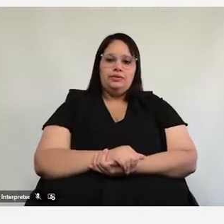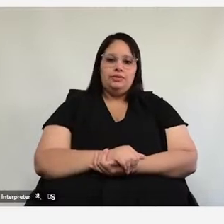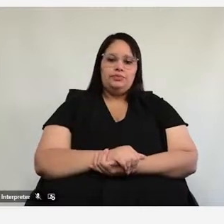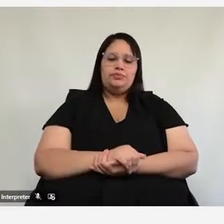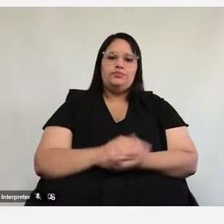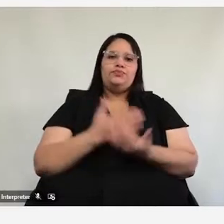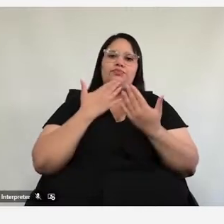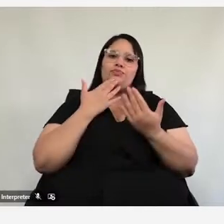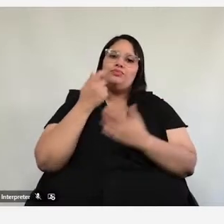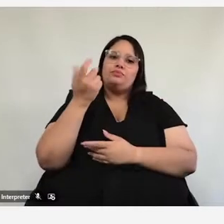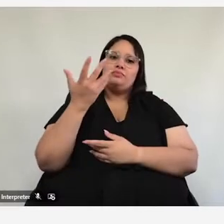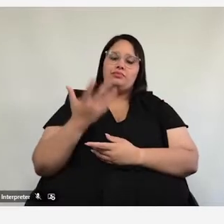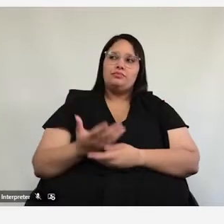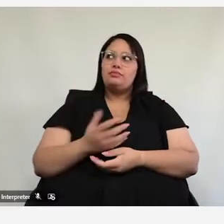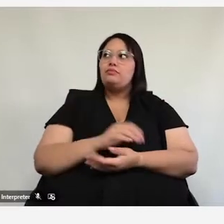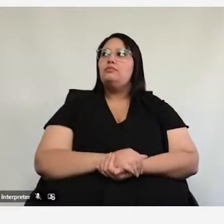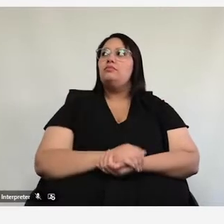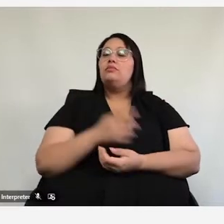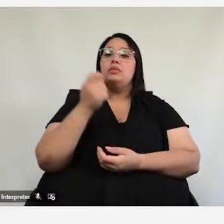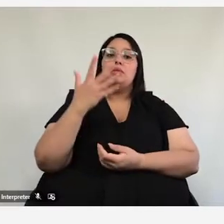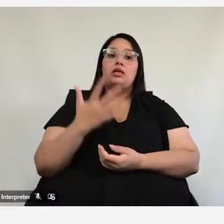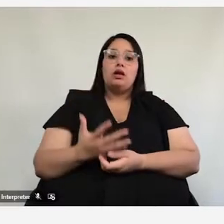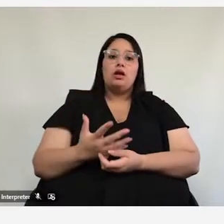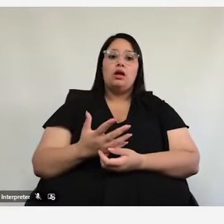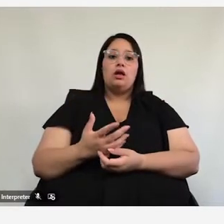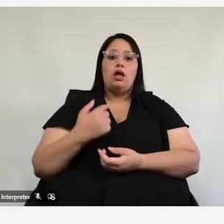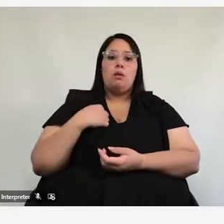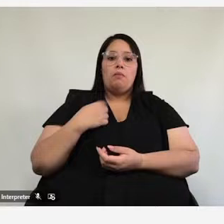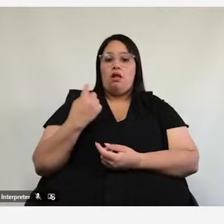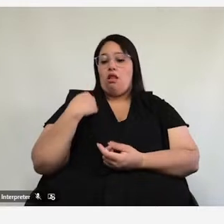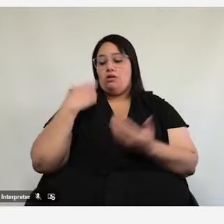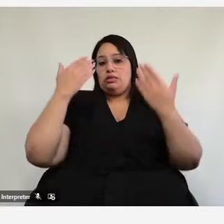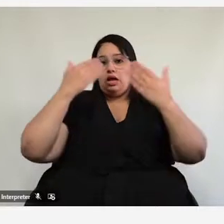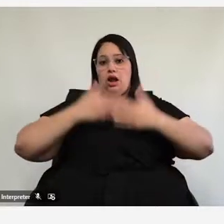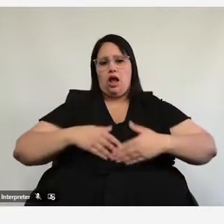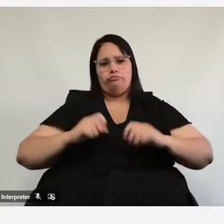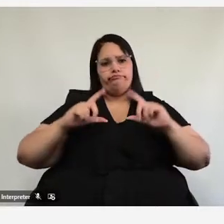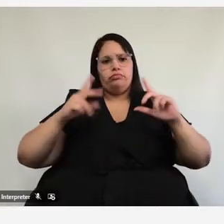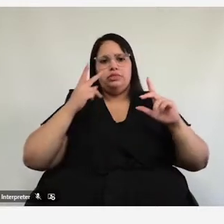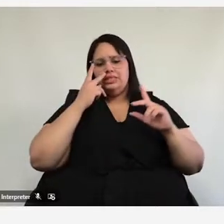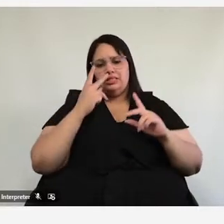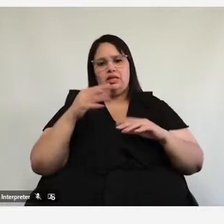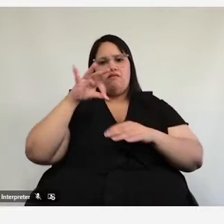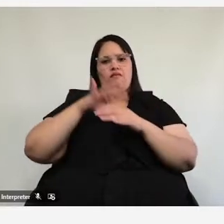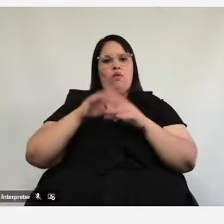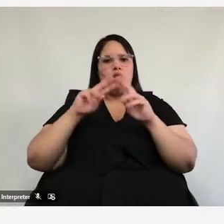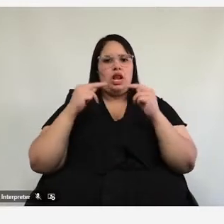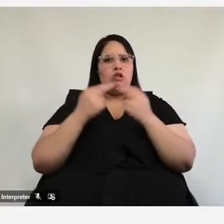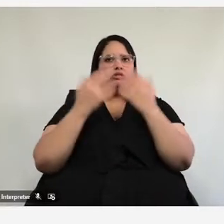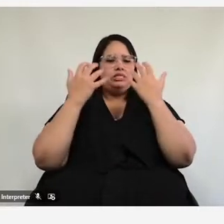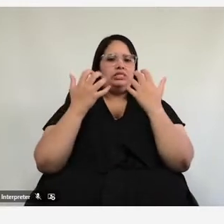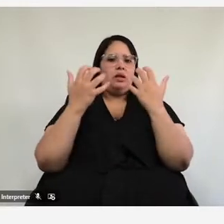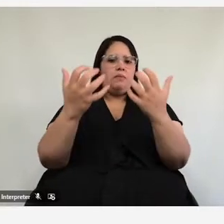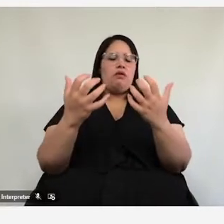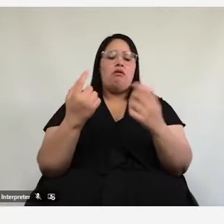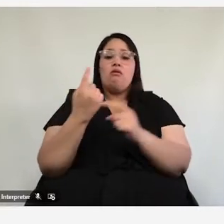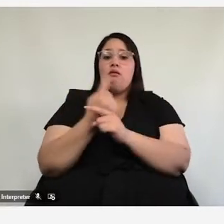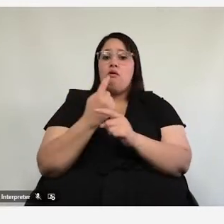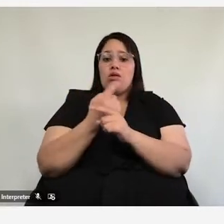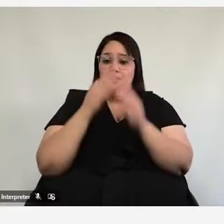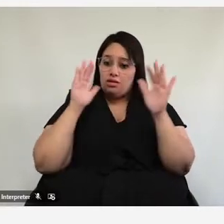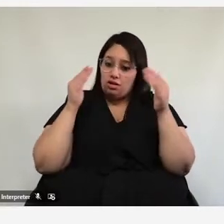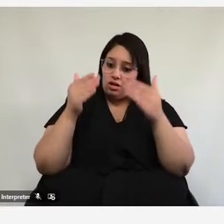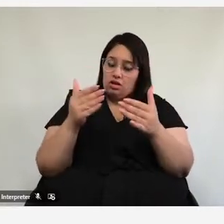Thank you, Speaker. Speaker, the thing that really stood out for me last night, watching the vote in the National Assembly, wasn't the fact that the budget